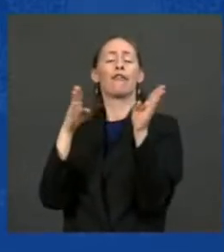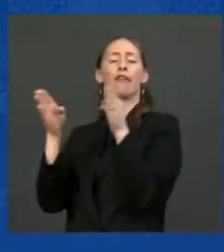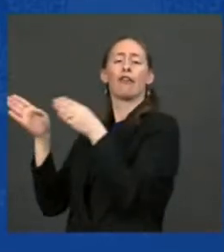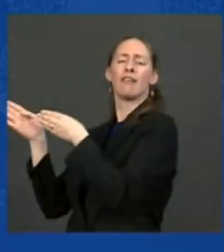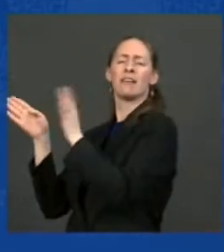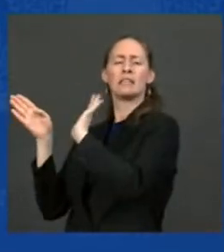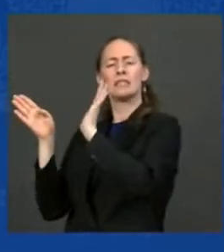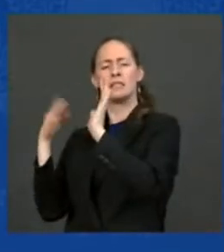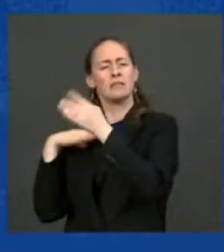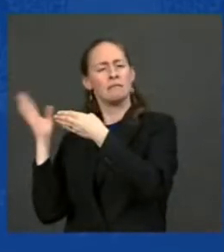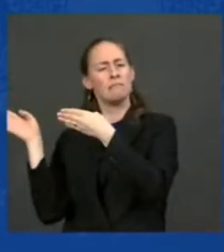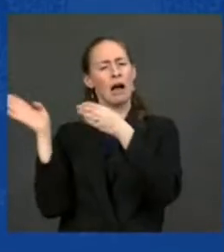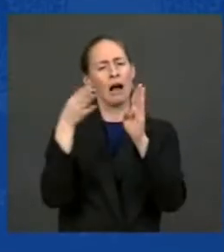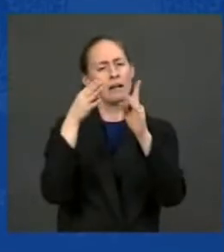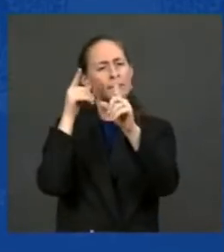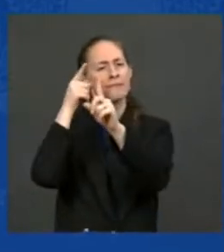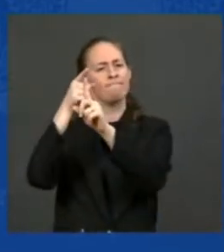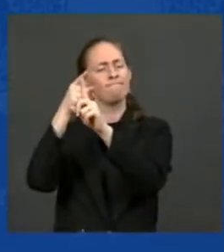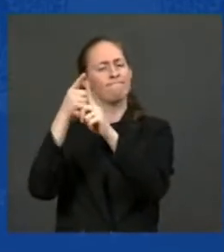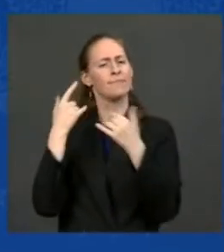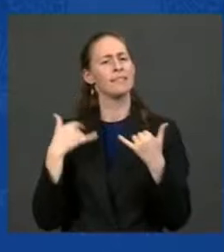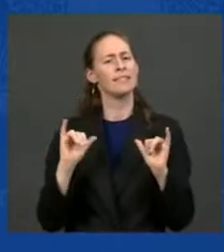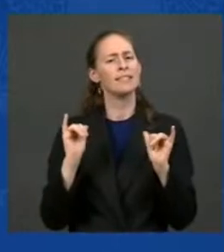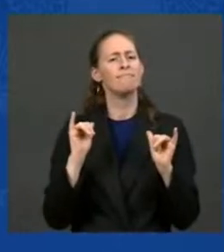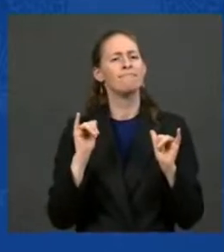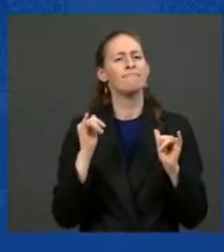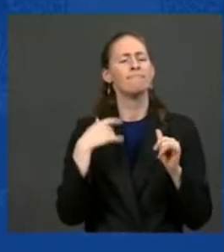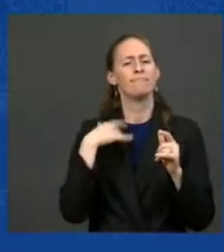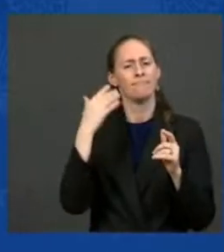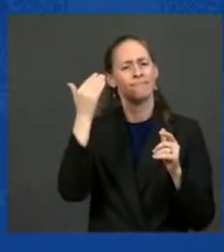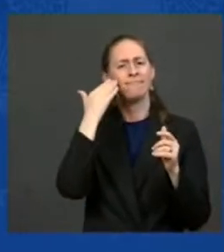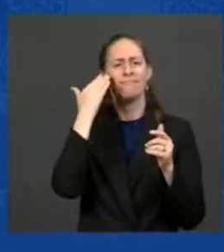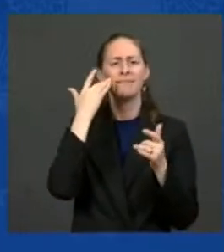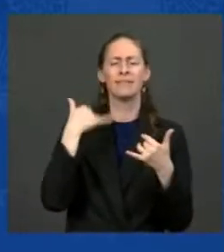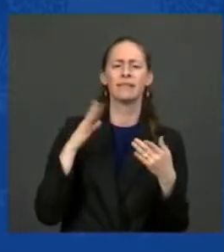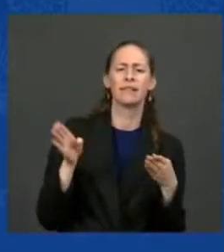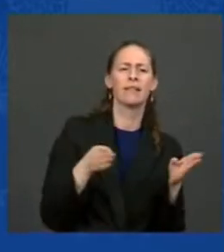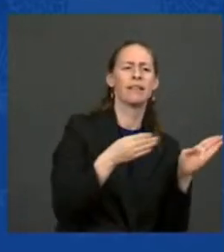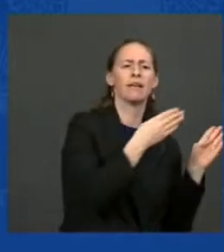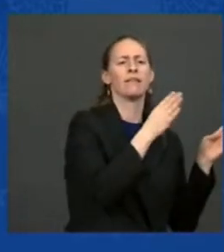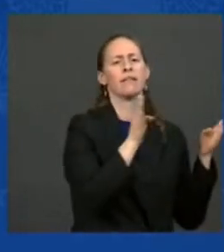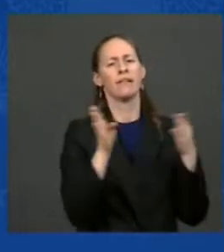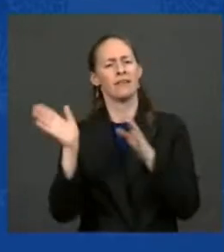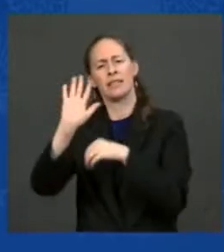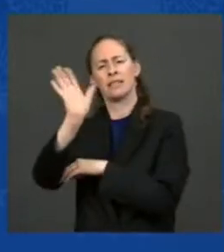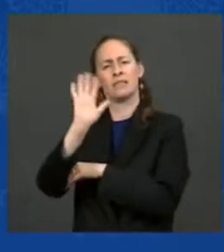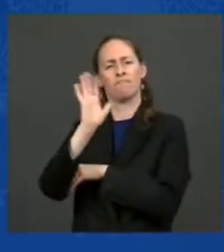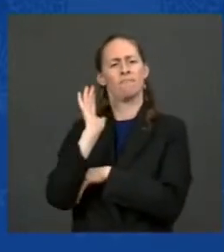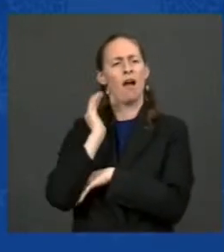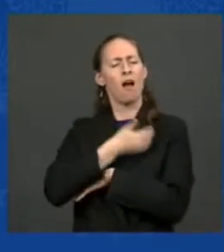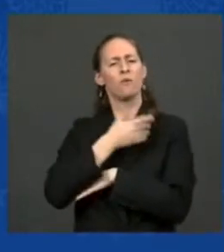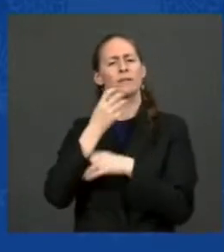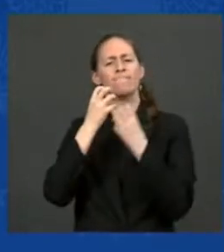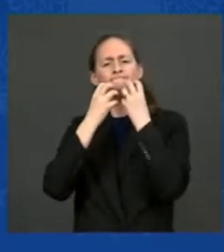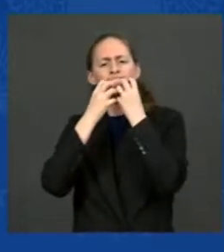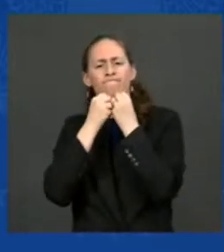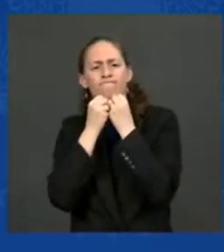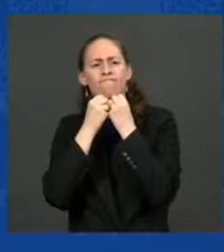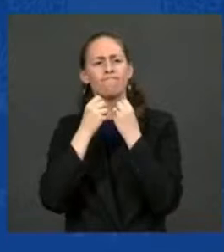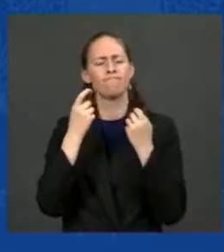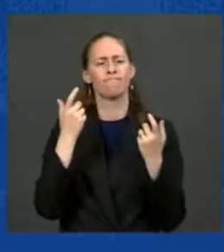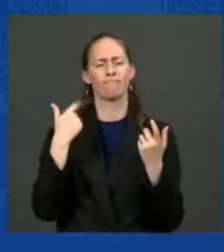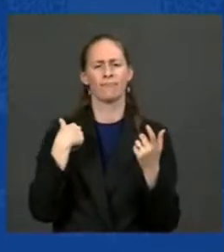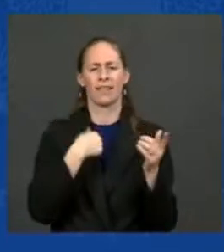constant struggle to live up to our highest democratic principles, to self-correct, has made